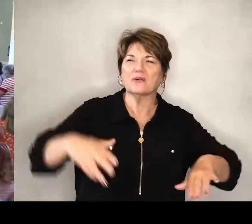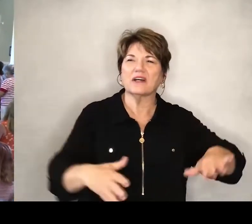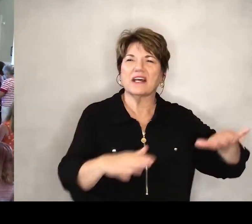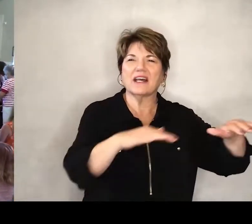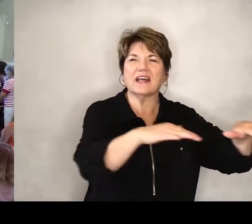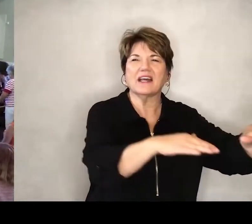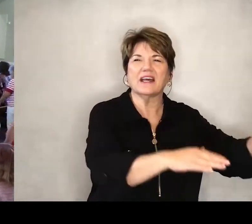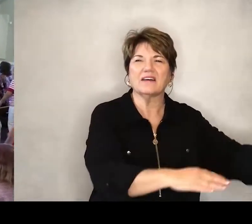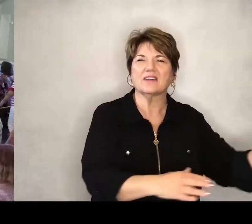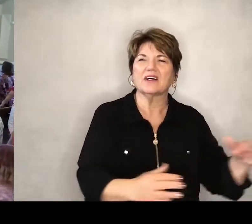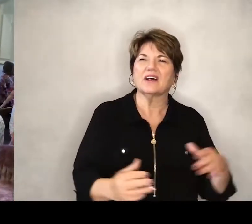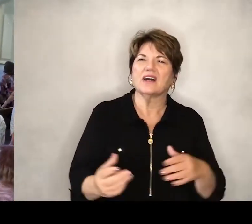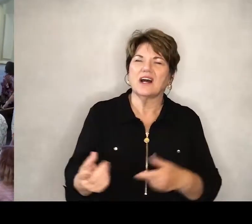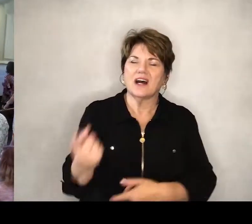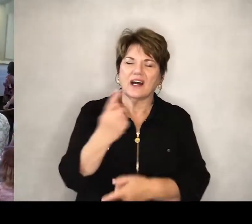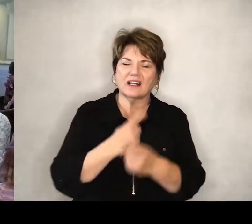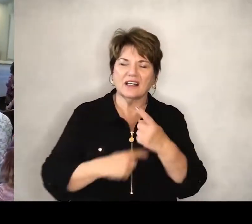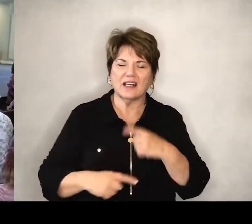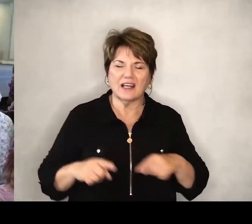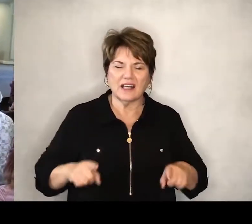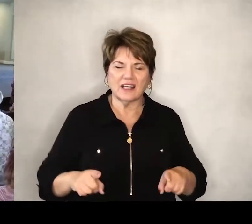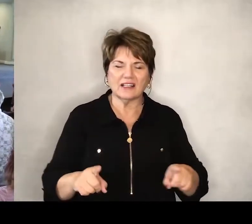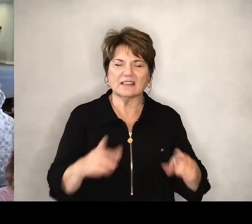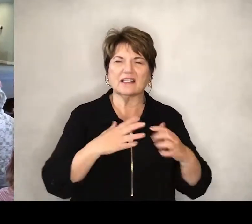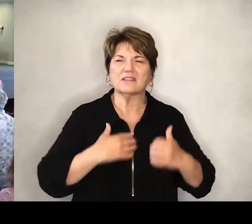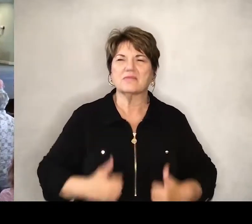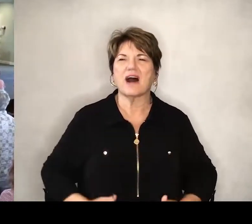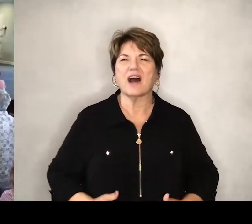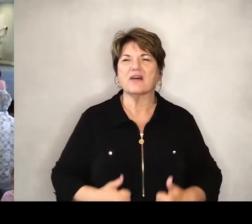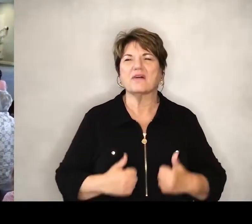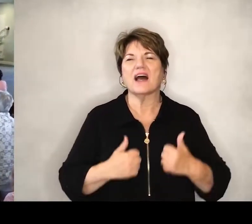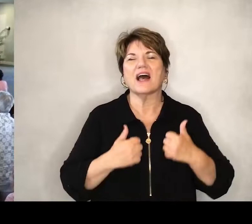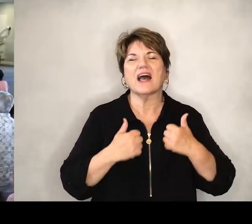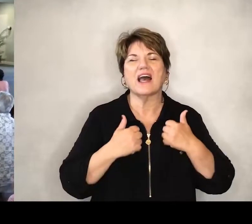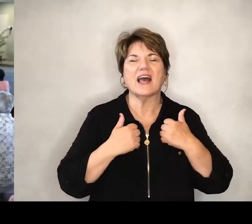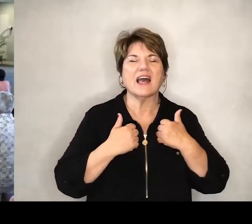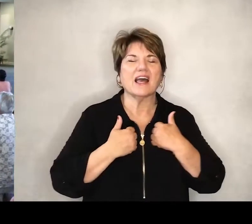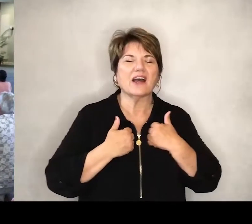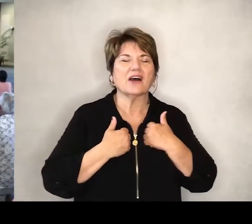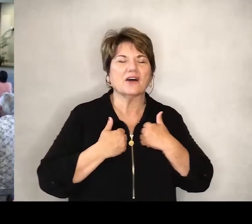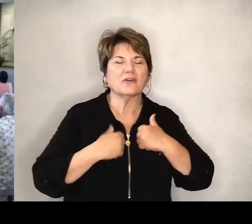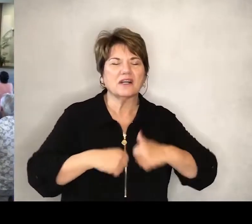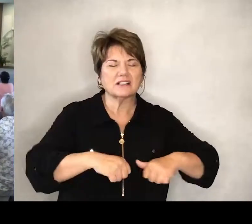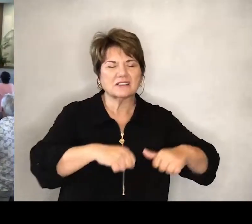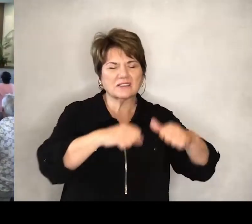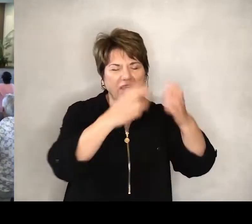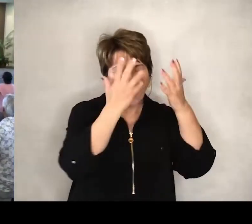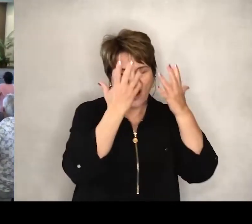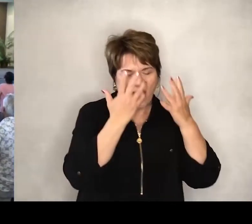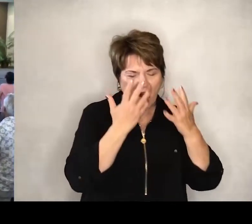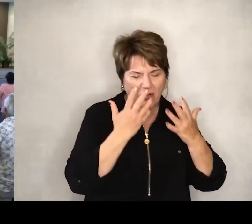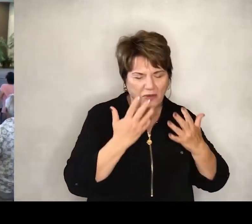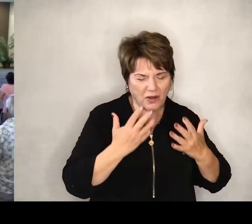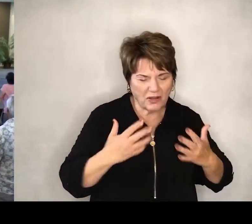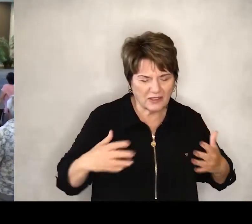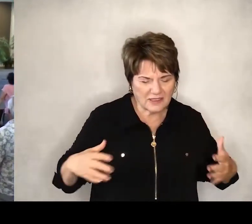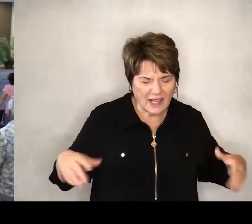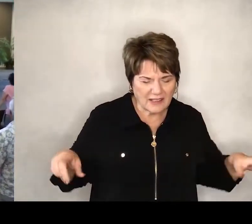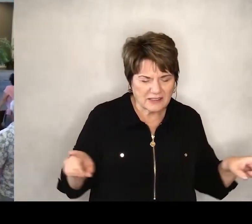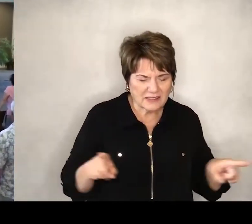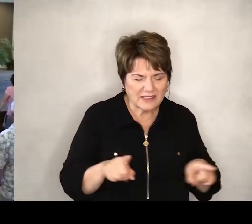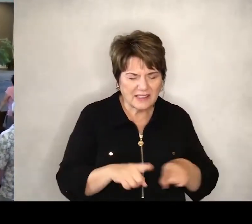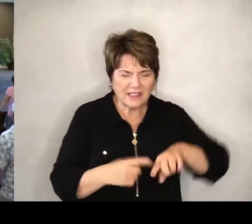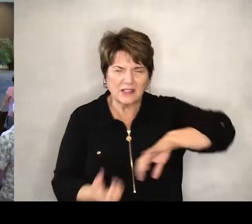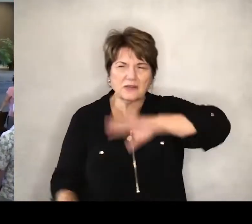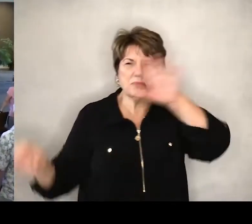Like a river attendeth my way, when sorrows